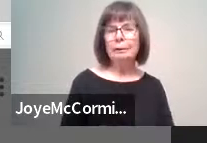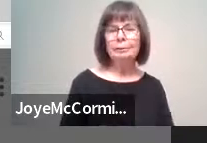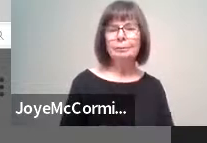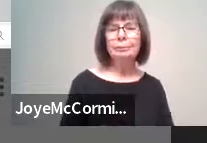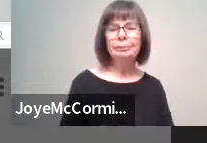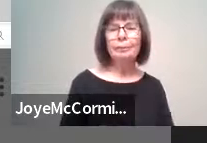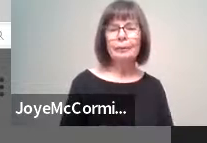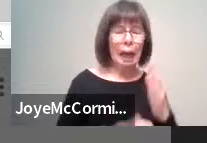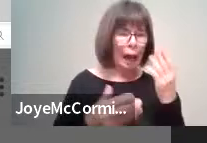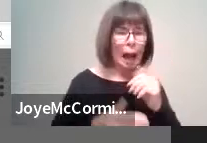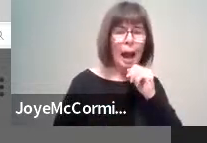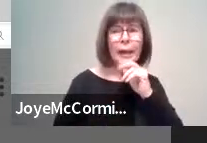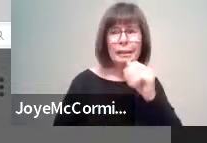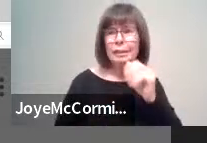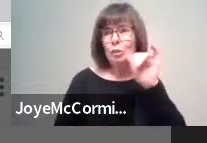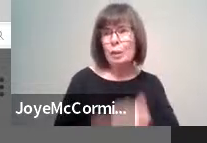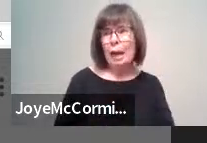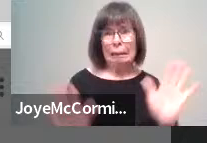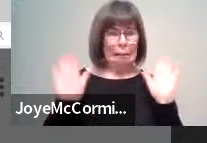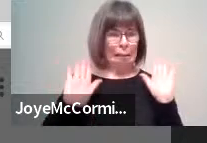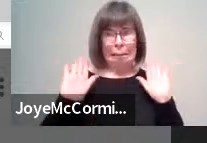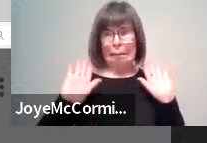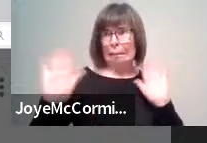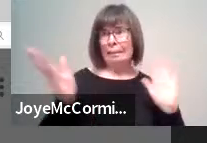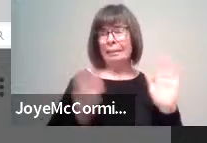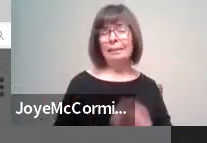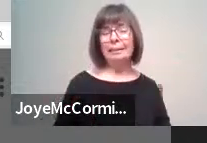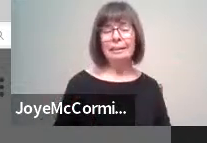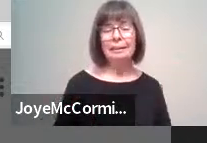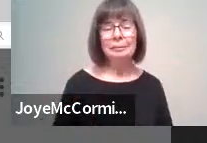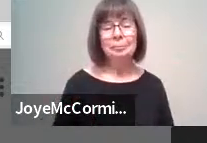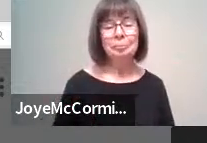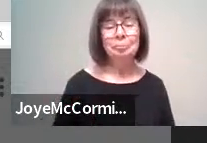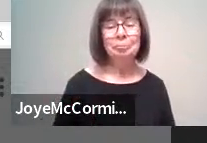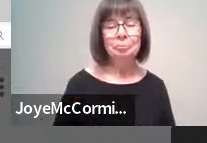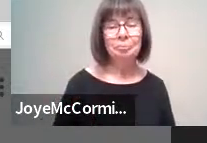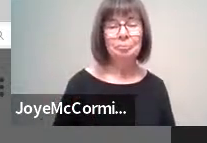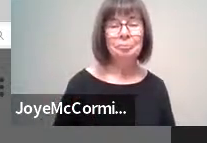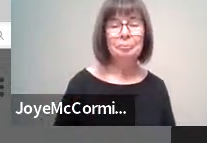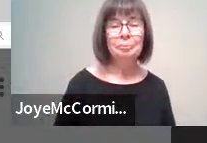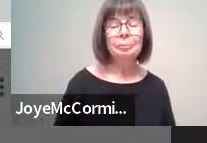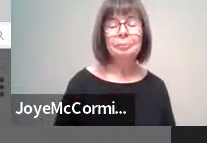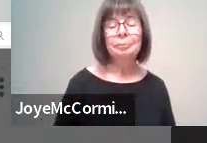I didn't even do that. Okay. So at any rate,